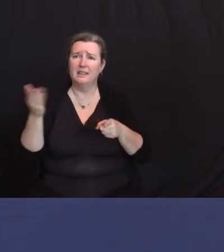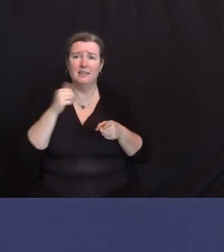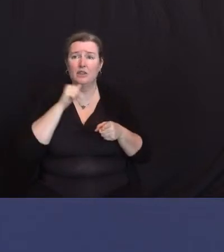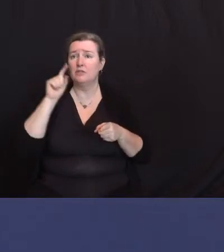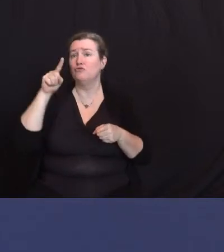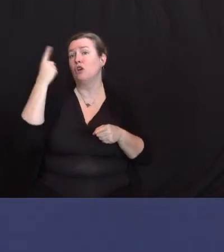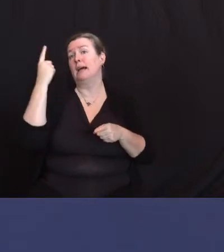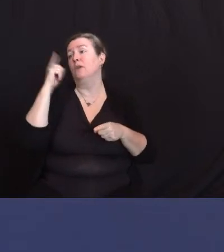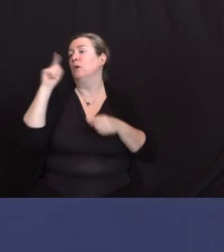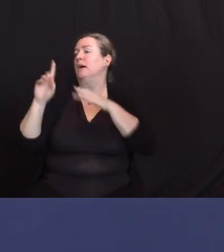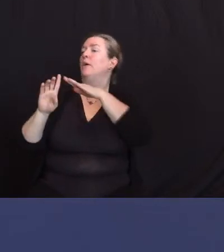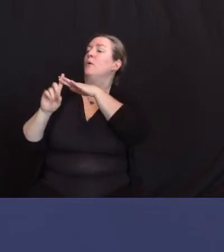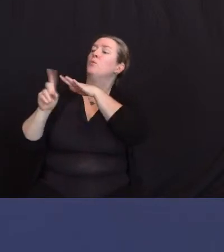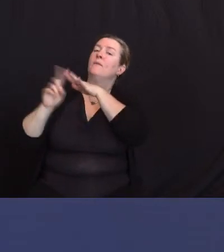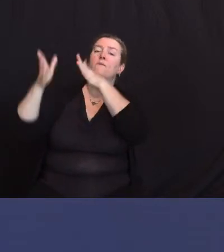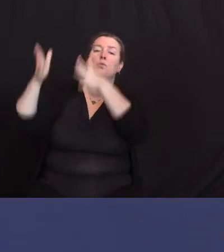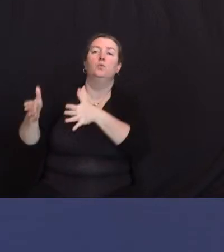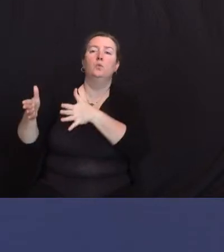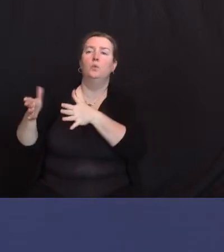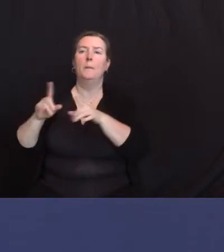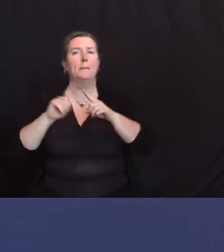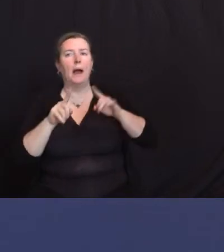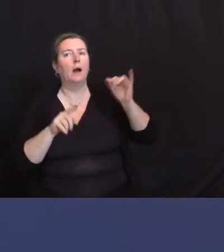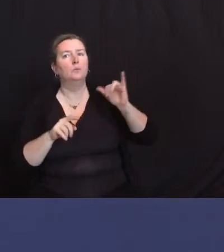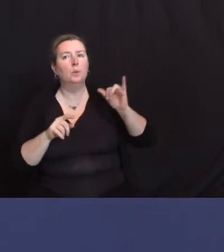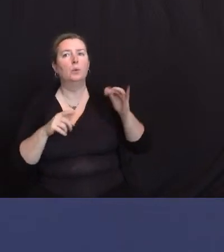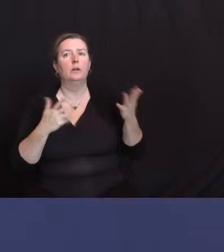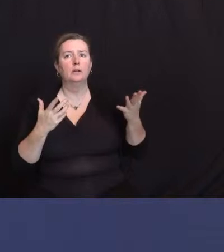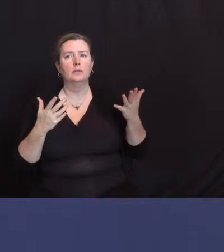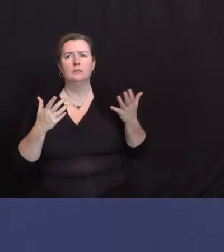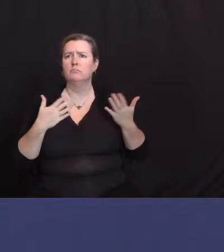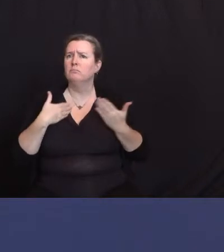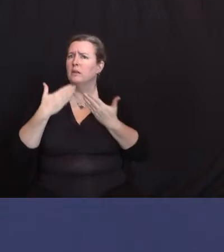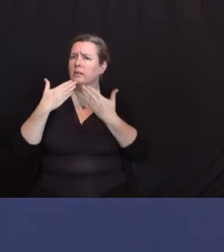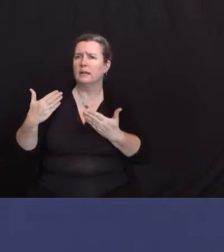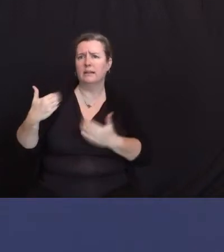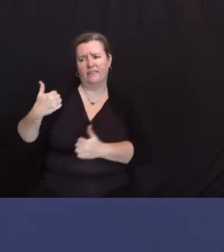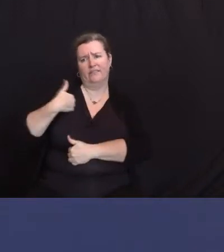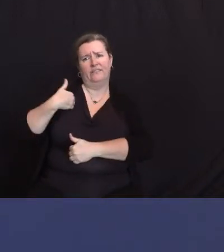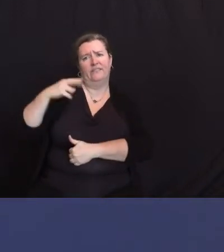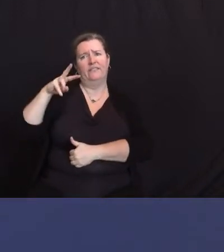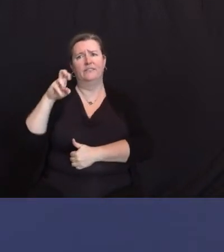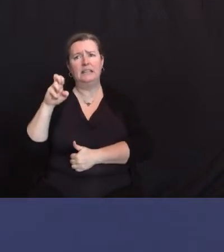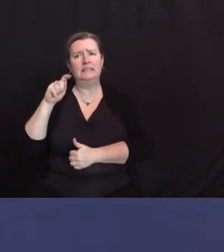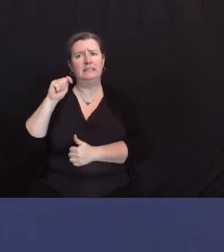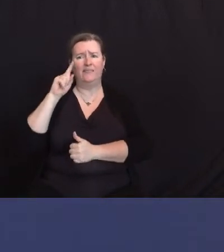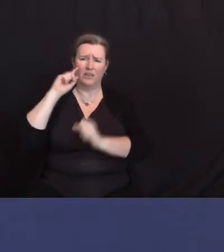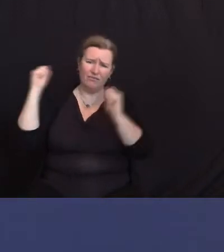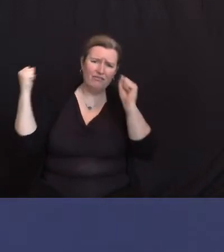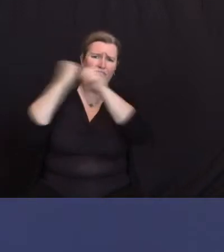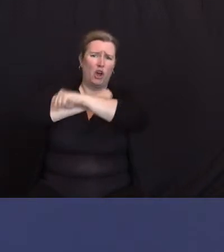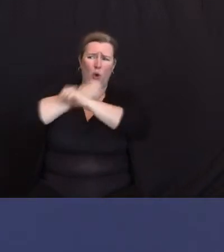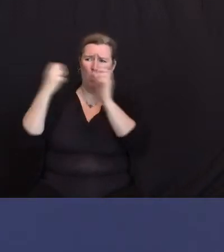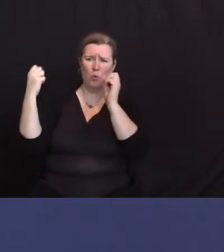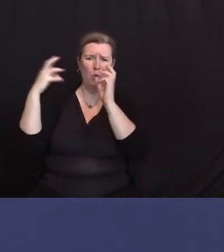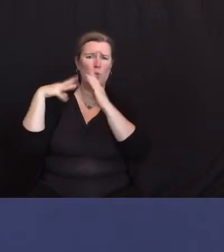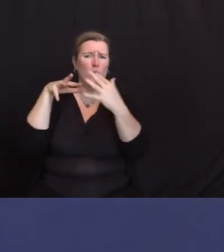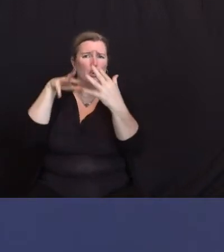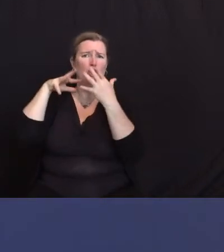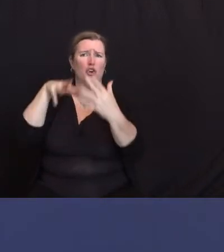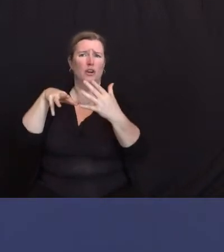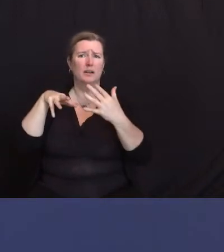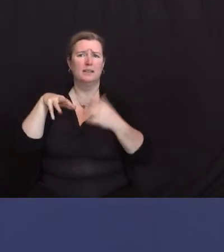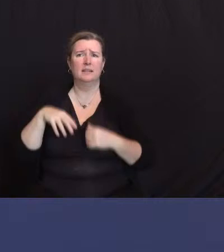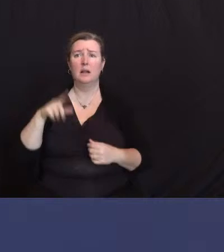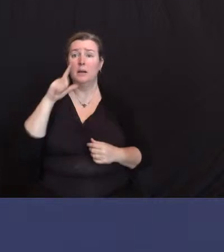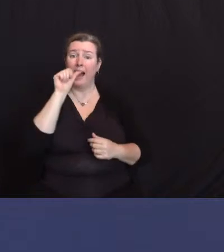think it's a statement about our blessed veterans who fought in this war. And these folks fought alongside them in many cases or